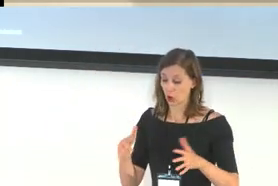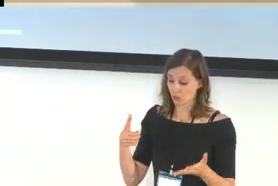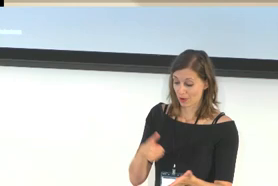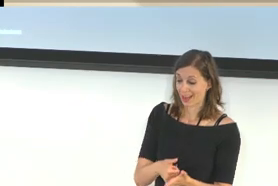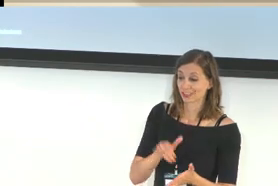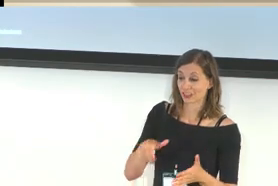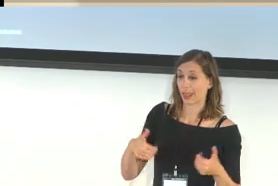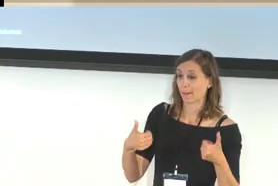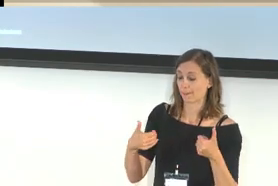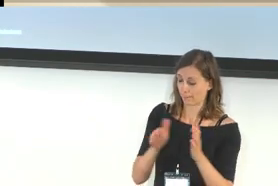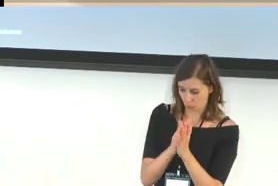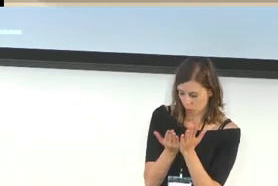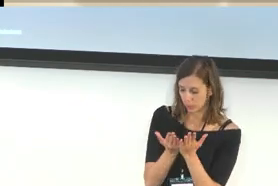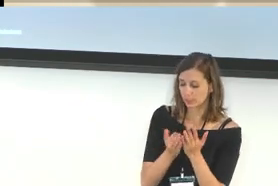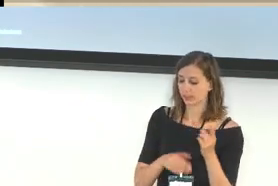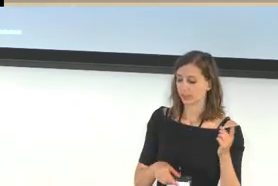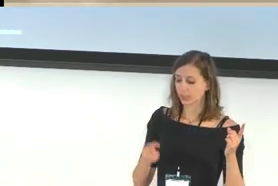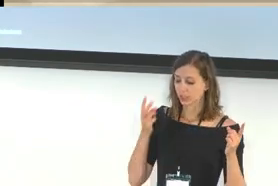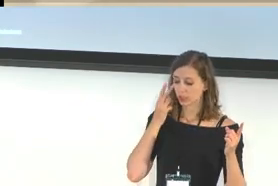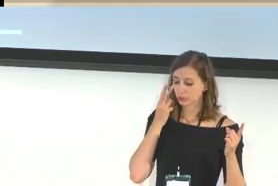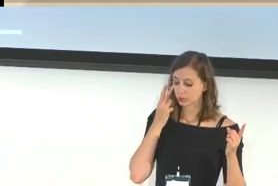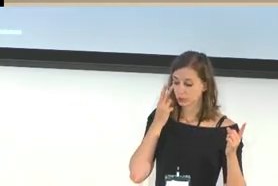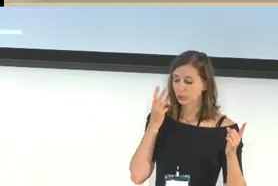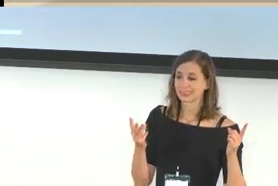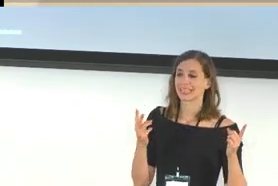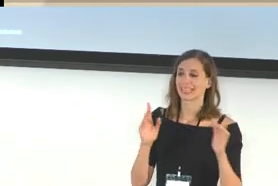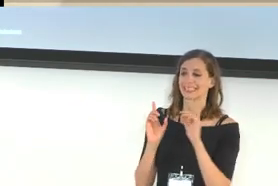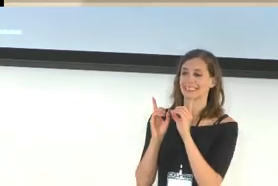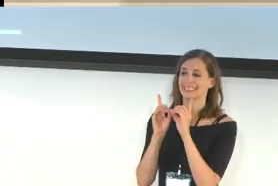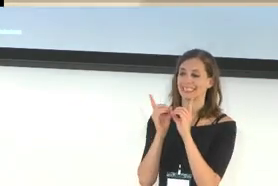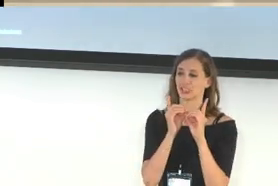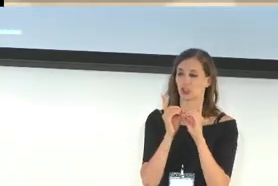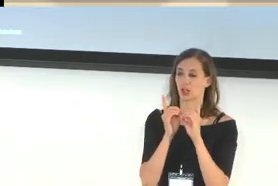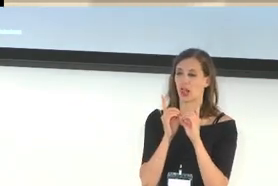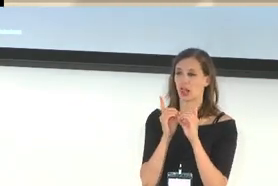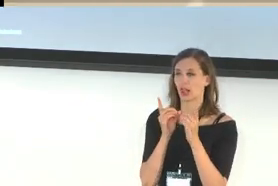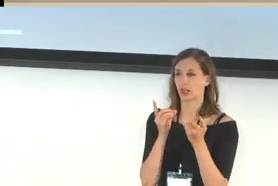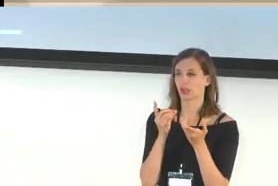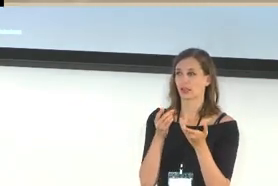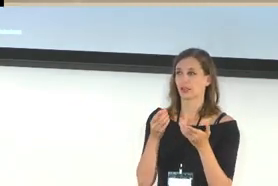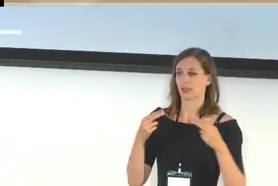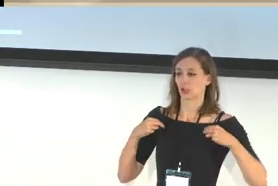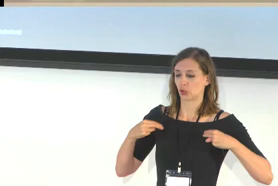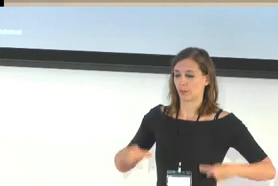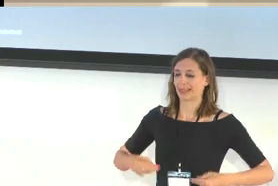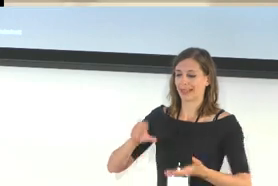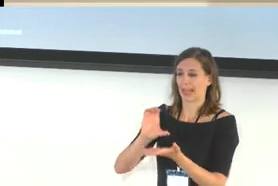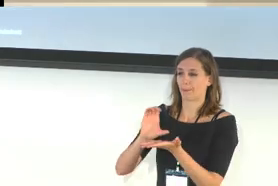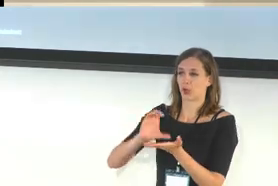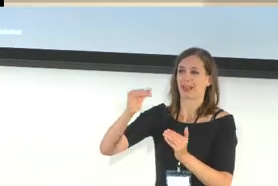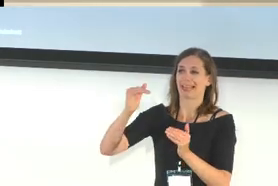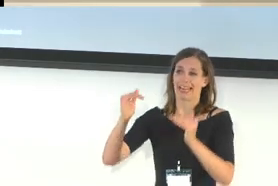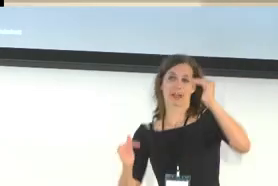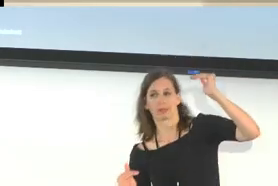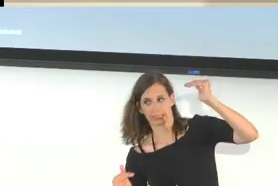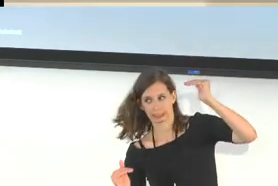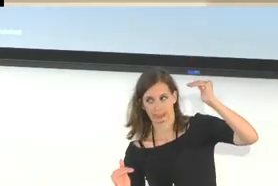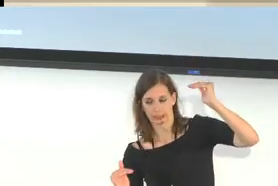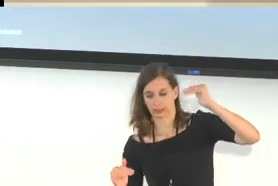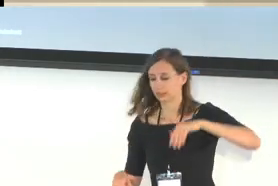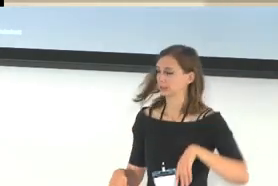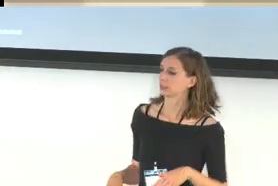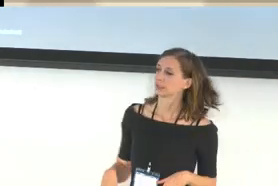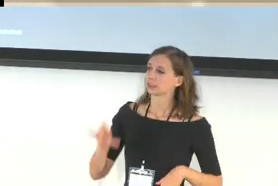is that digital inequities in human capital that we experience in the physical world are